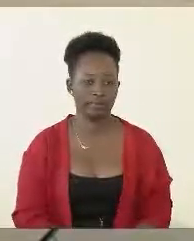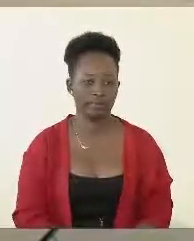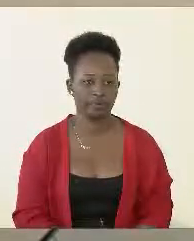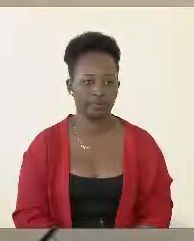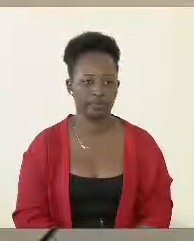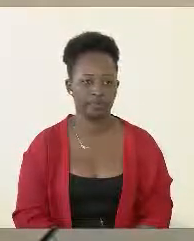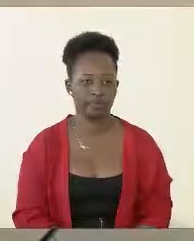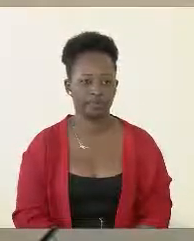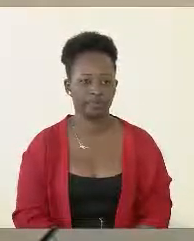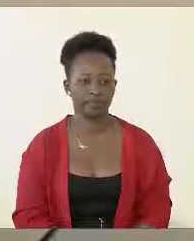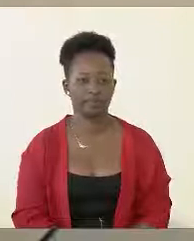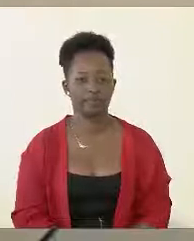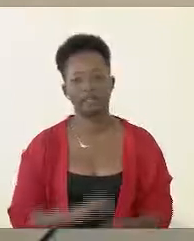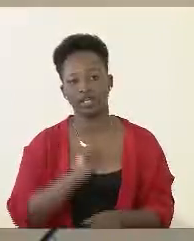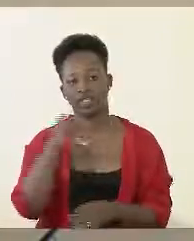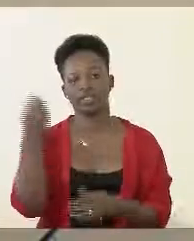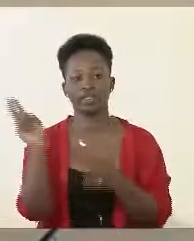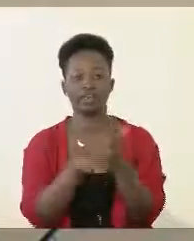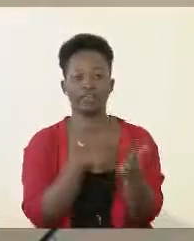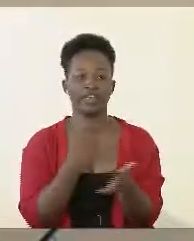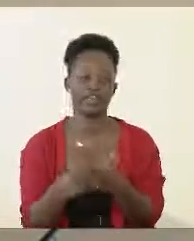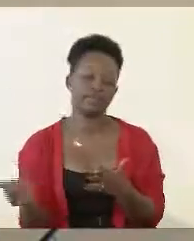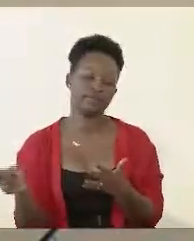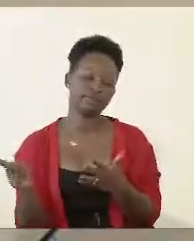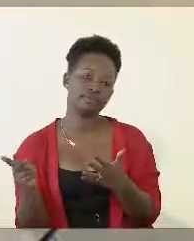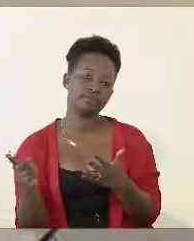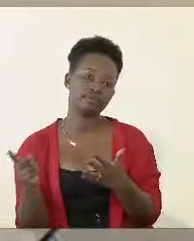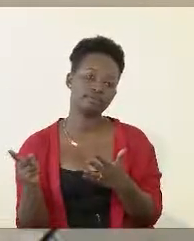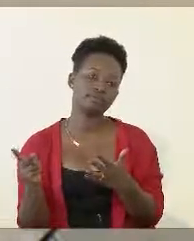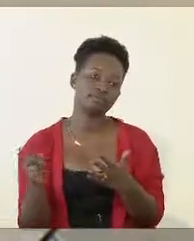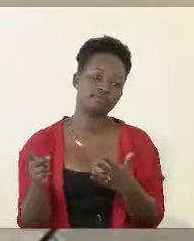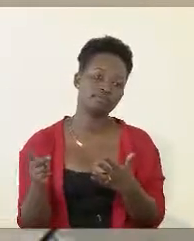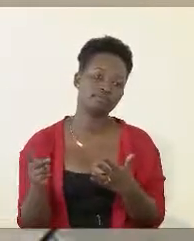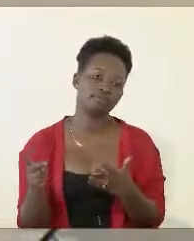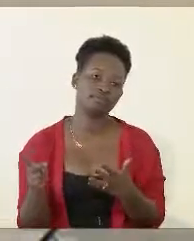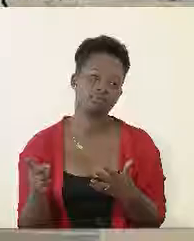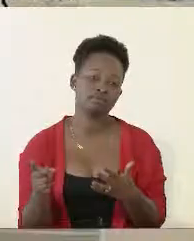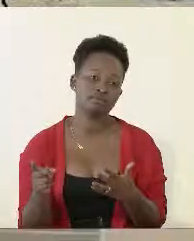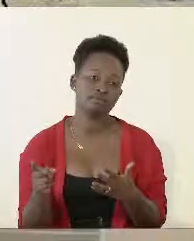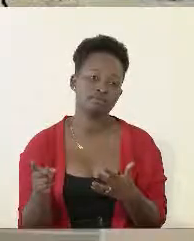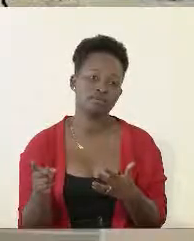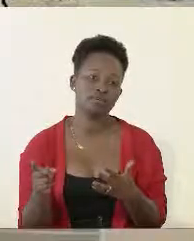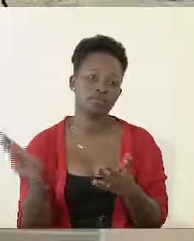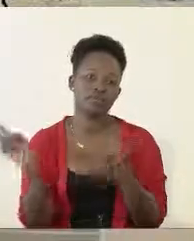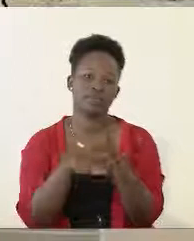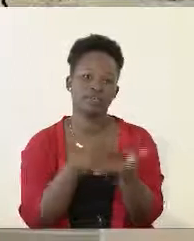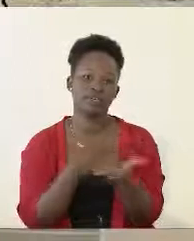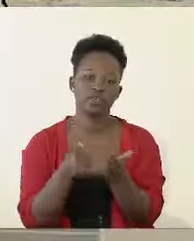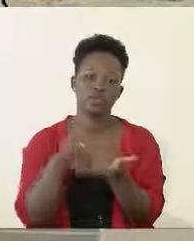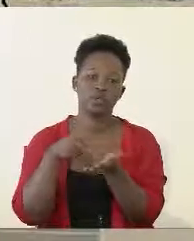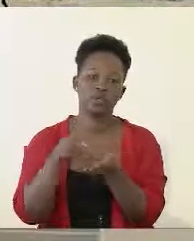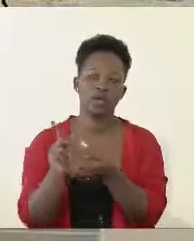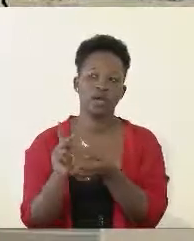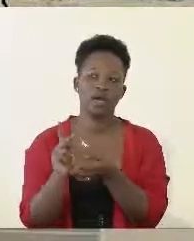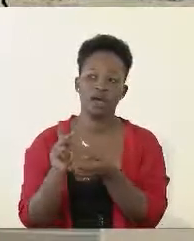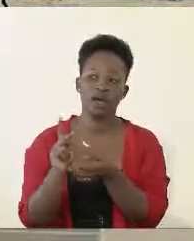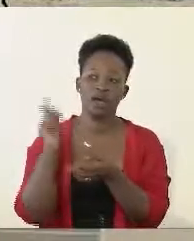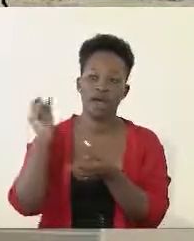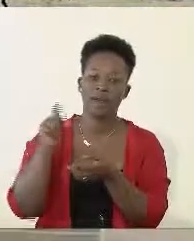the sold stock, meaning that there is no working capital. Working capital was eaten. So failure to replace the sold